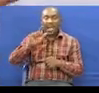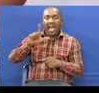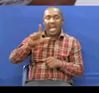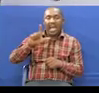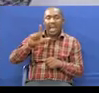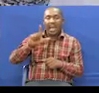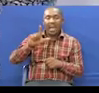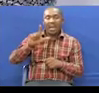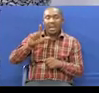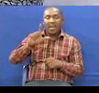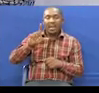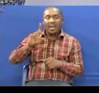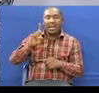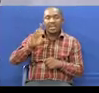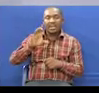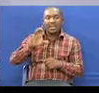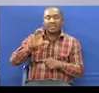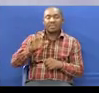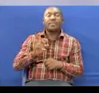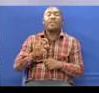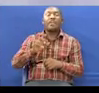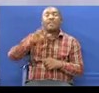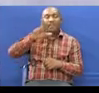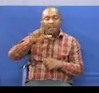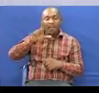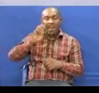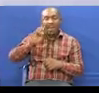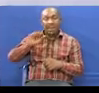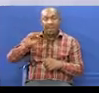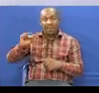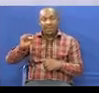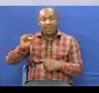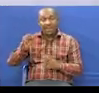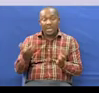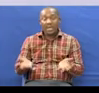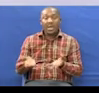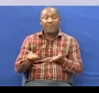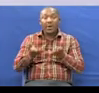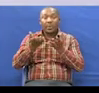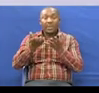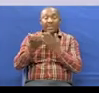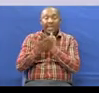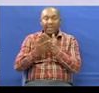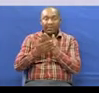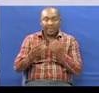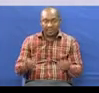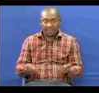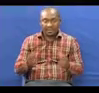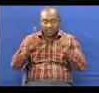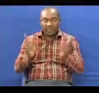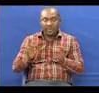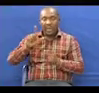of the LDCs, those less developed countries, the birth rate is high because of several factors. We have several